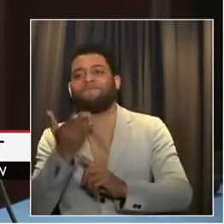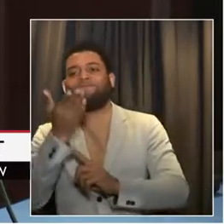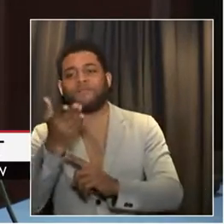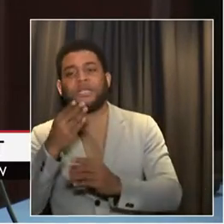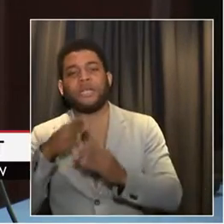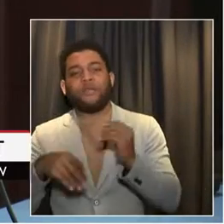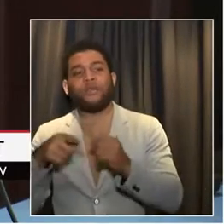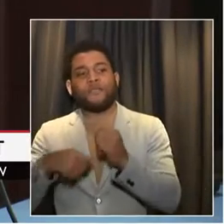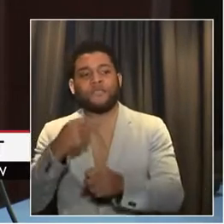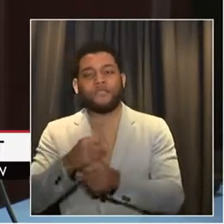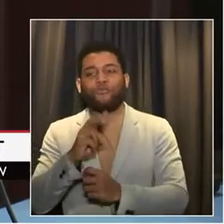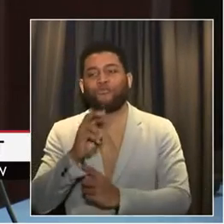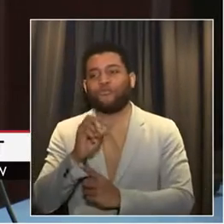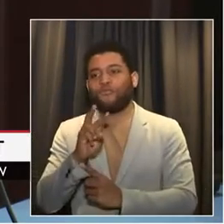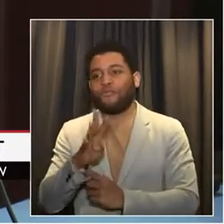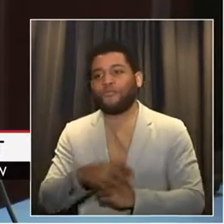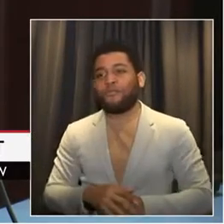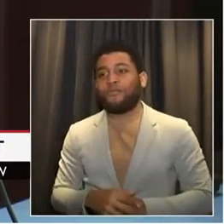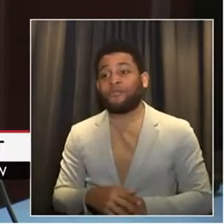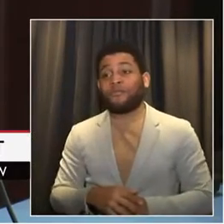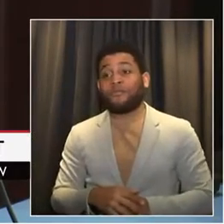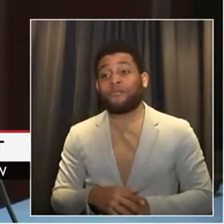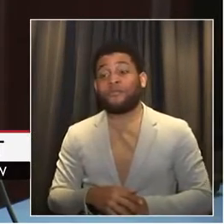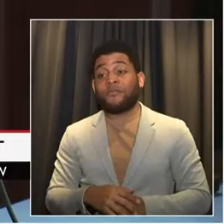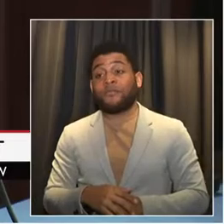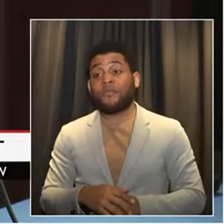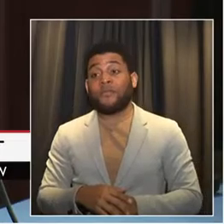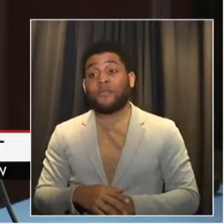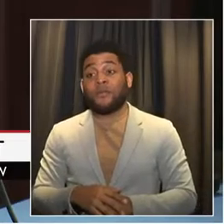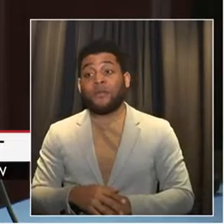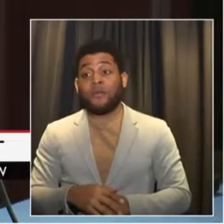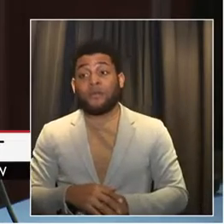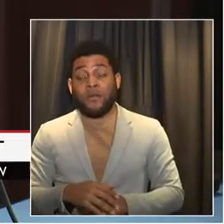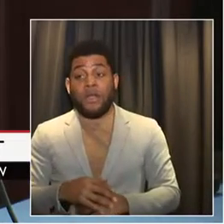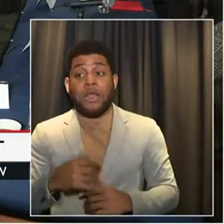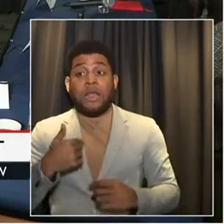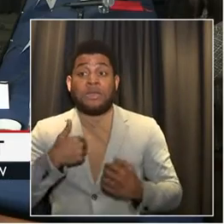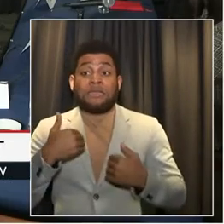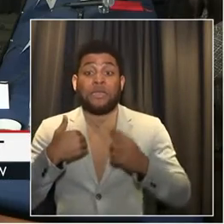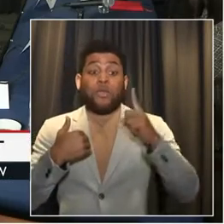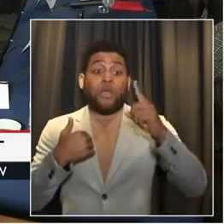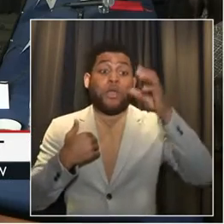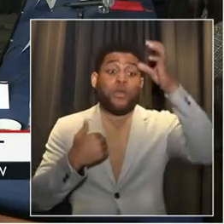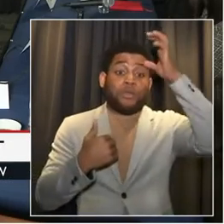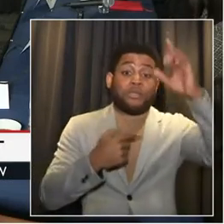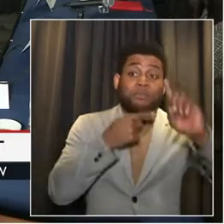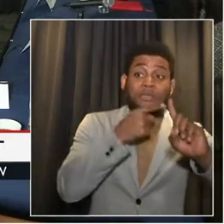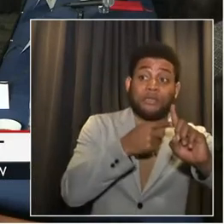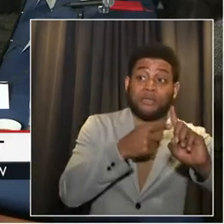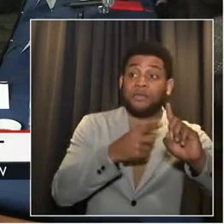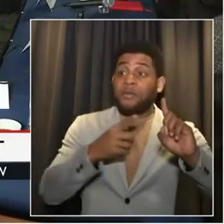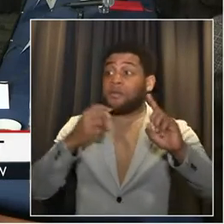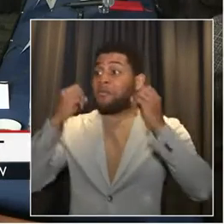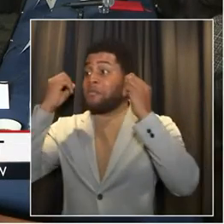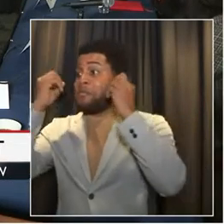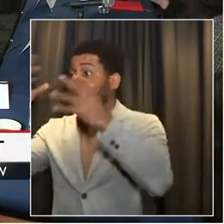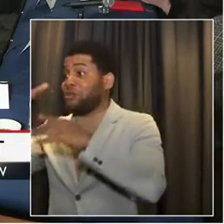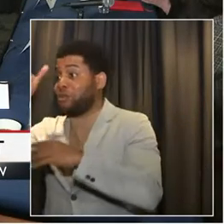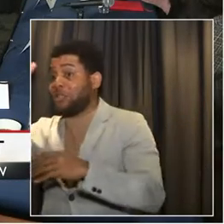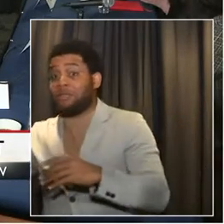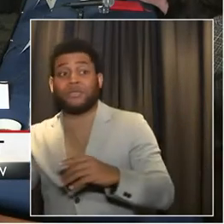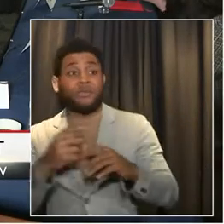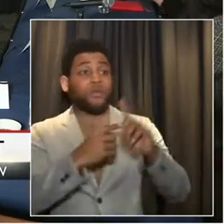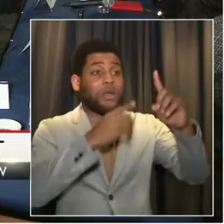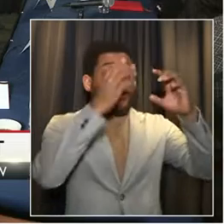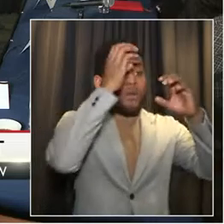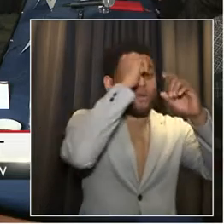Well, I am the one who said concept and concepts and vision and visions, because honestly, we don't know yet. I mean, this is a process